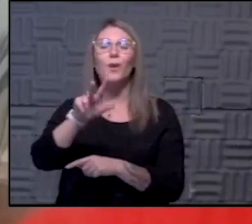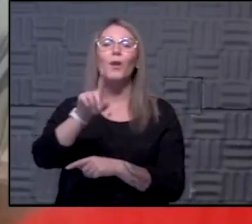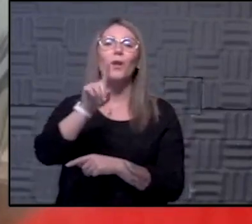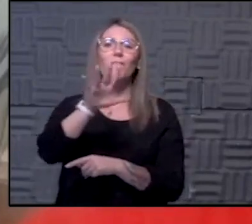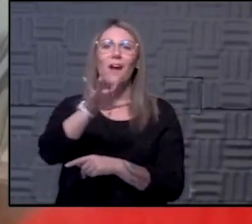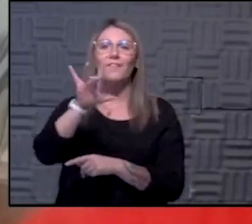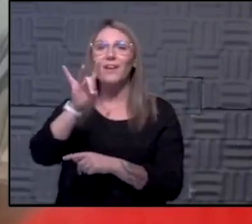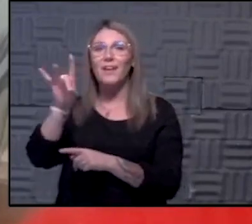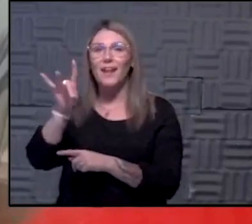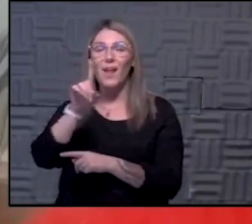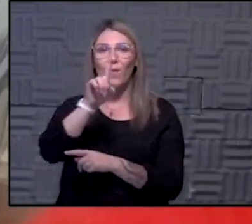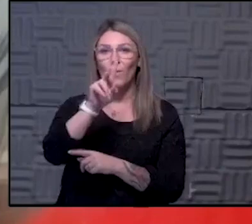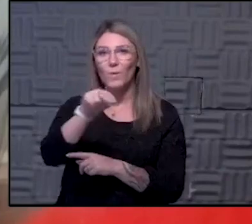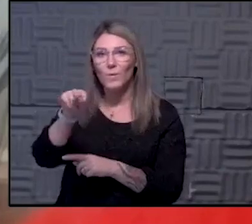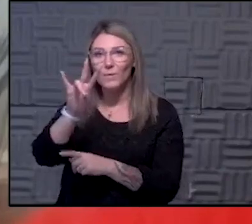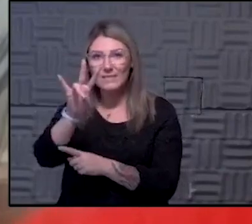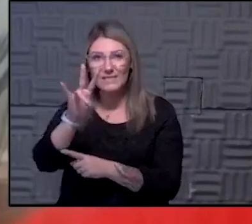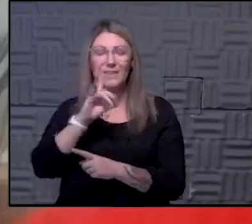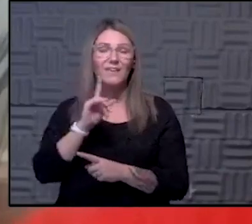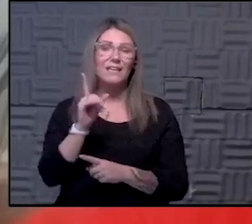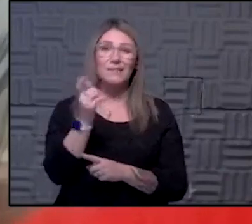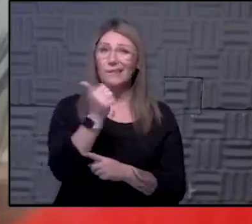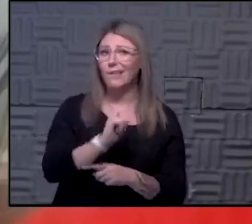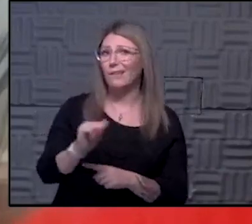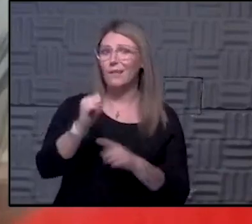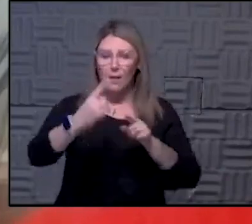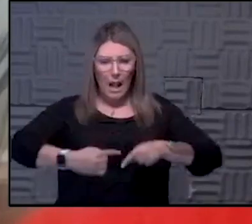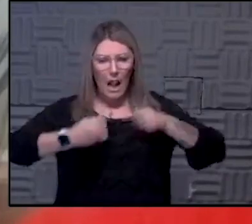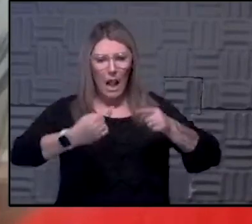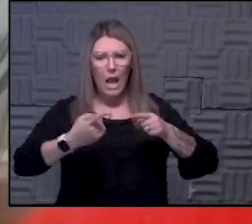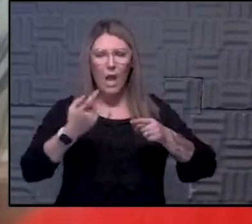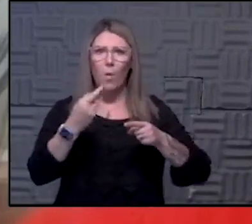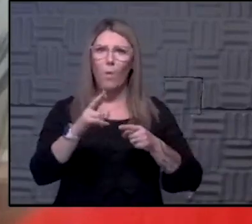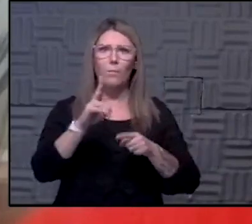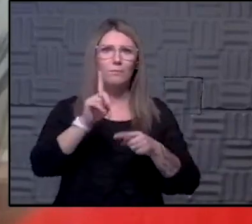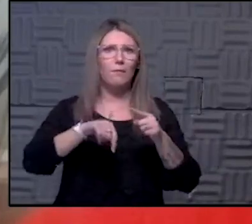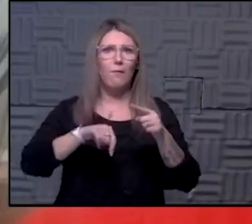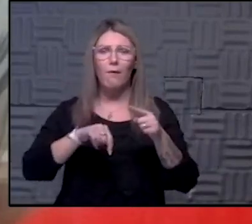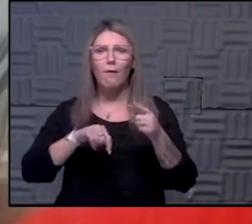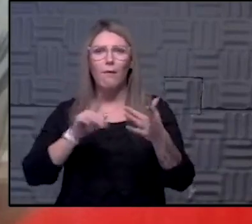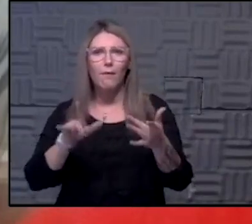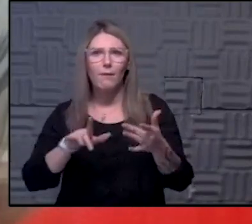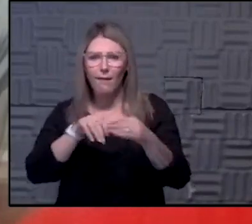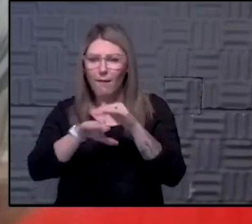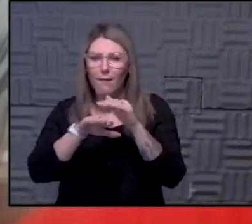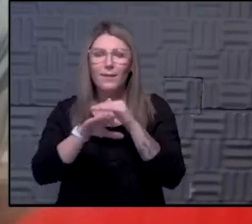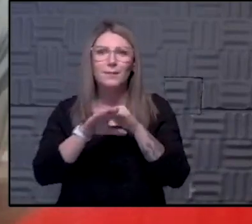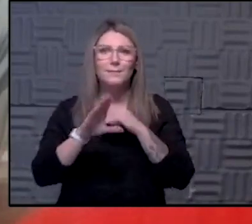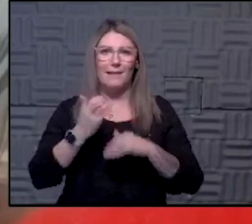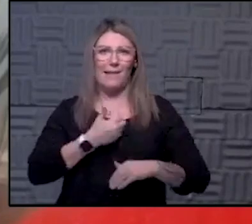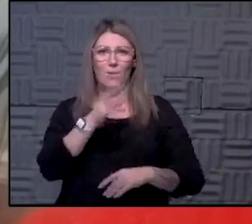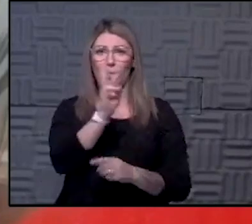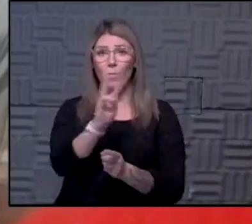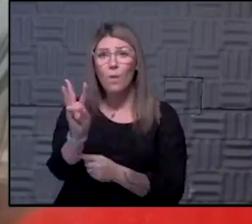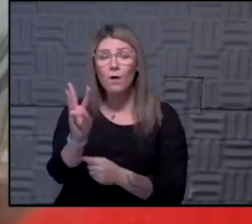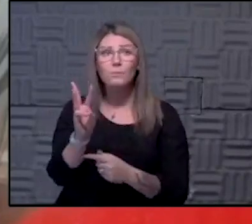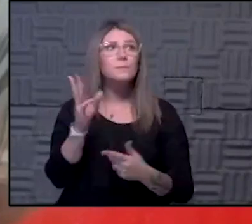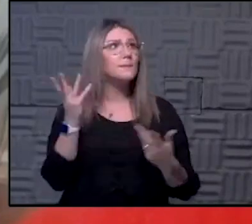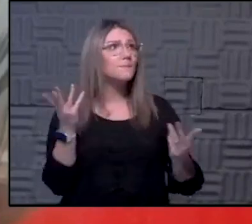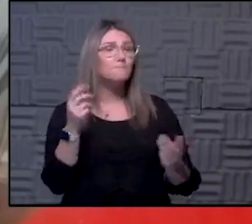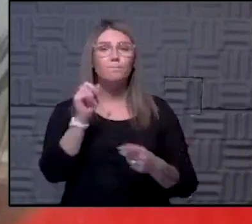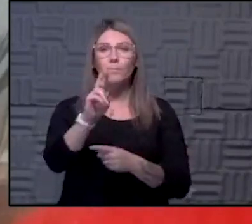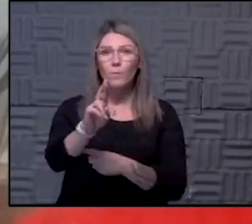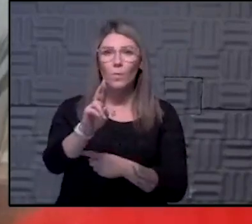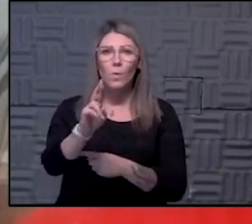913-588-1227. If you're having any level of difficulty or inability to access our website or